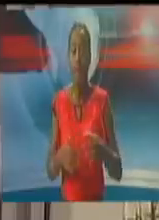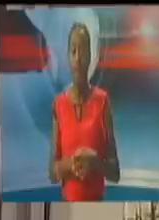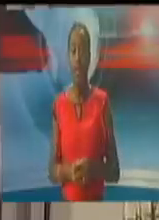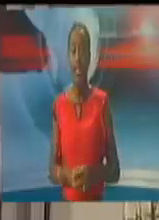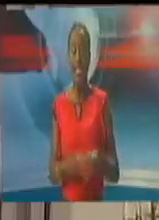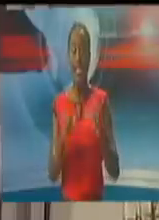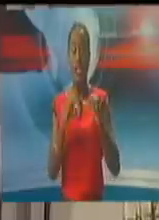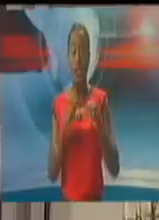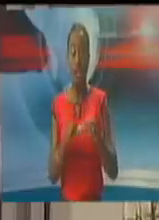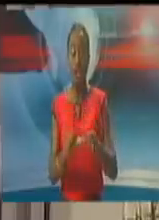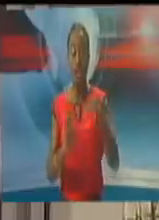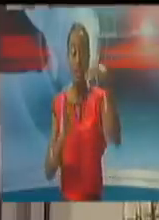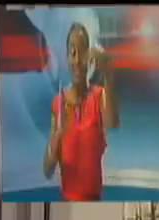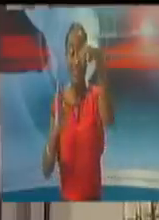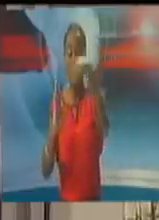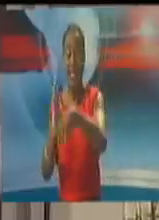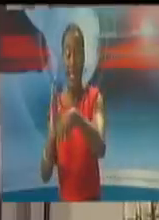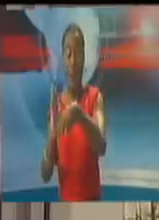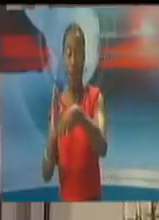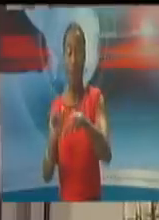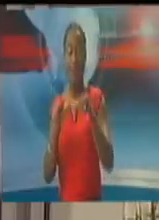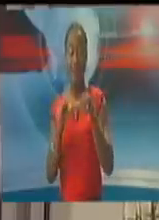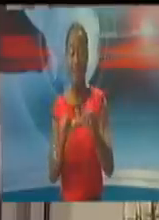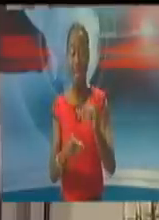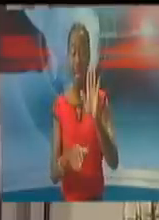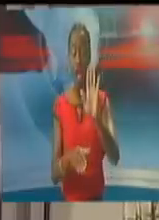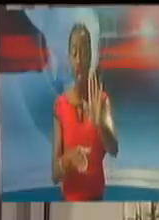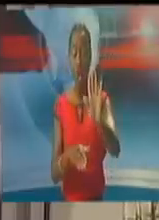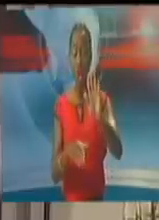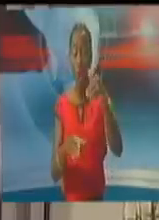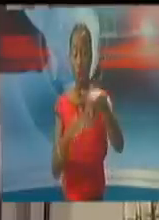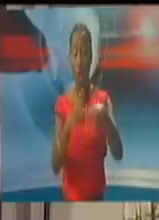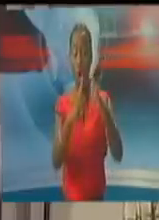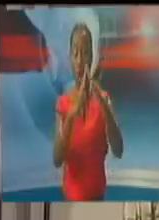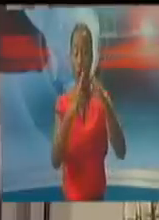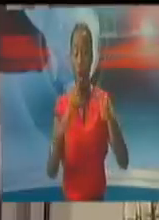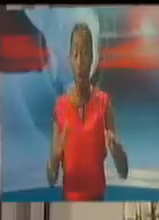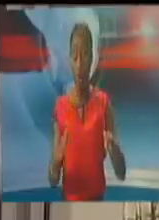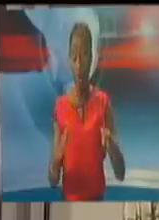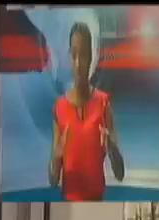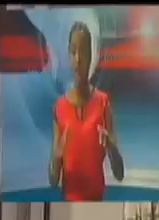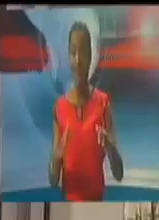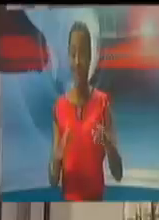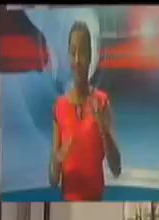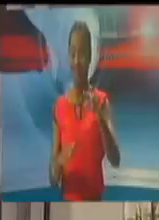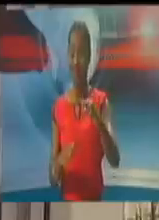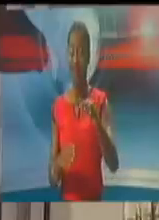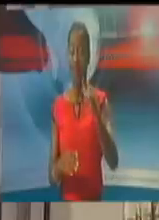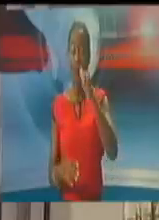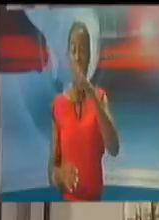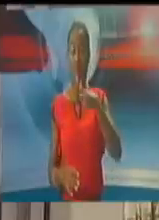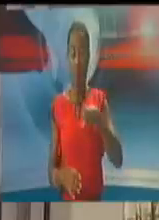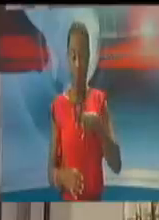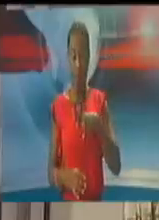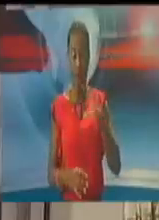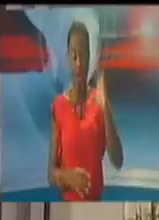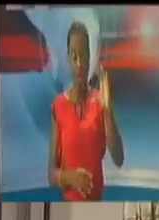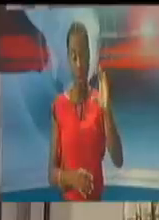in your house. That is a message from someone who has to relearn to walk. Stay in your